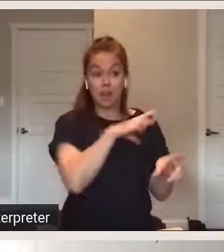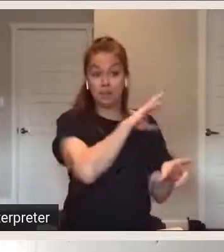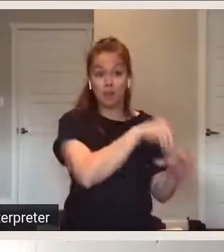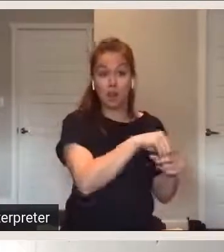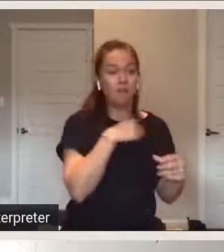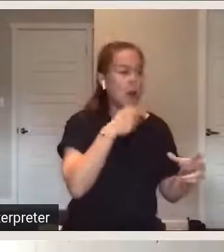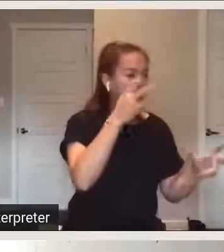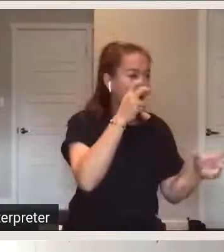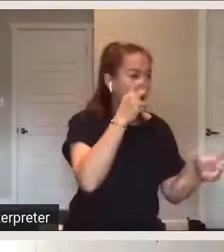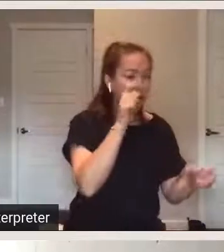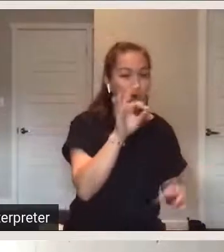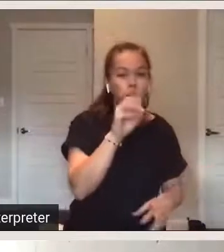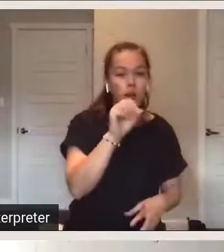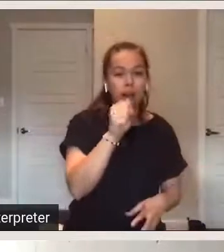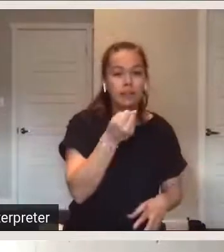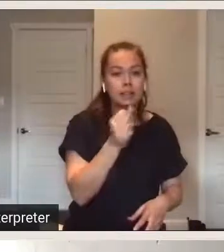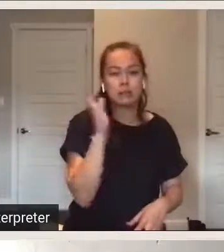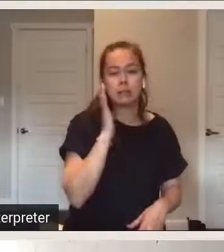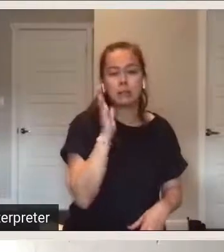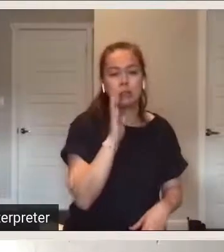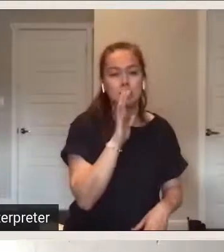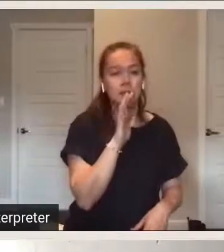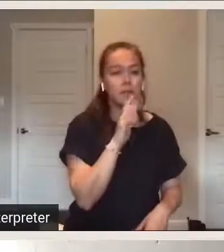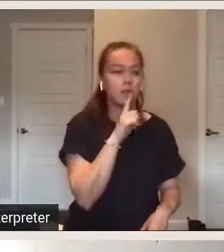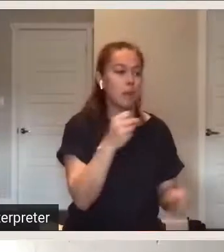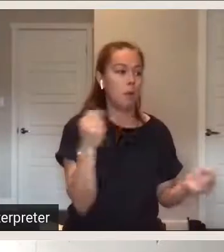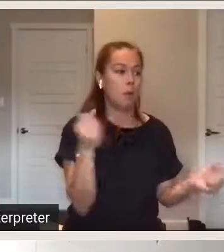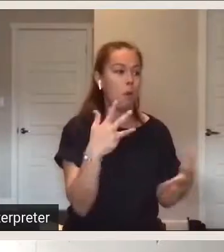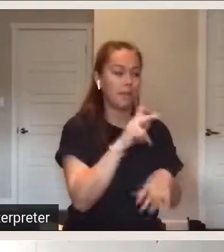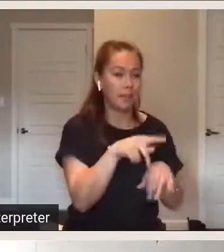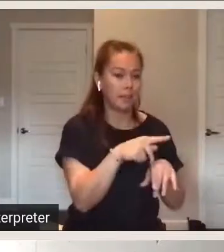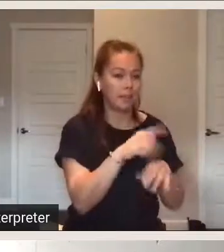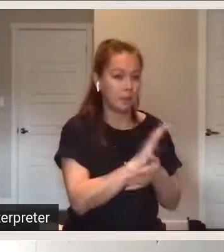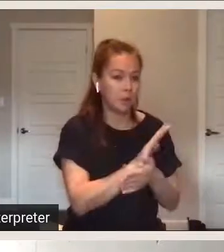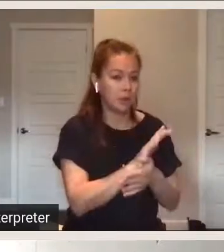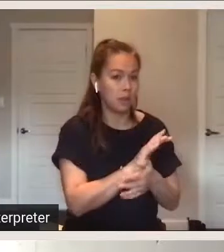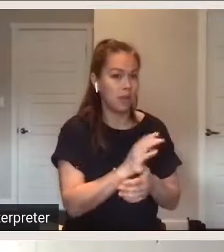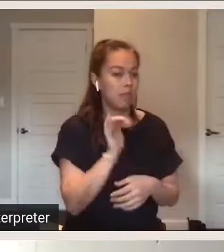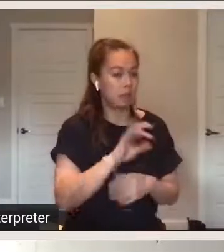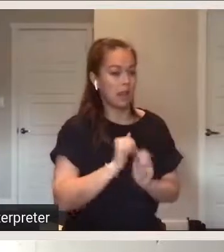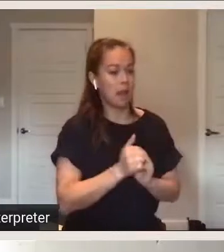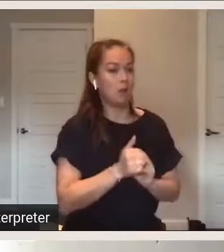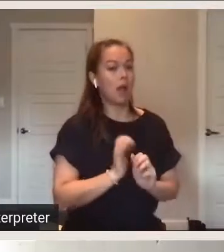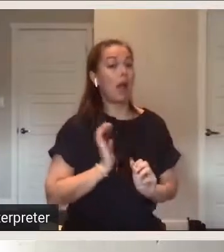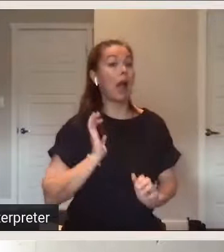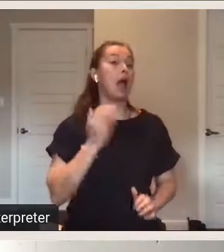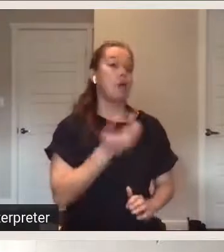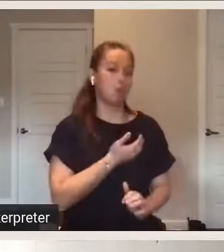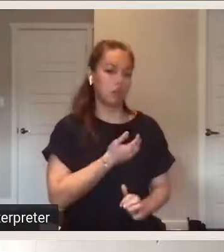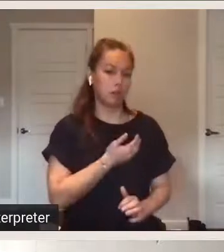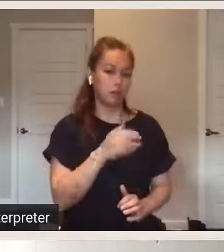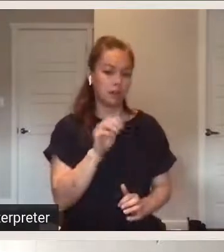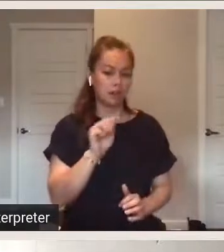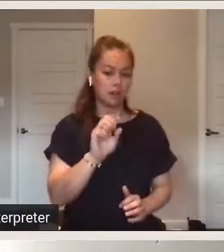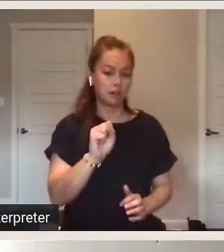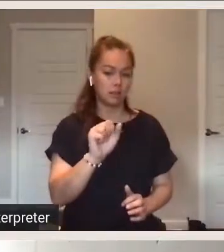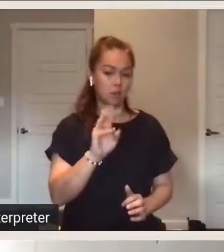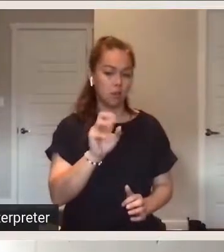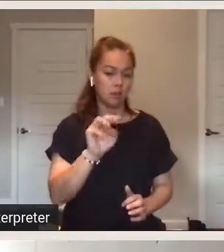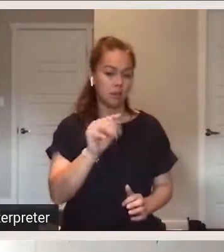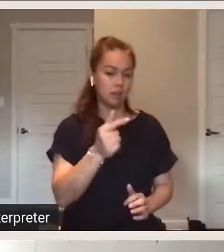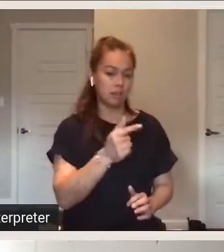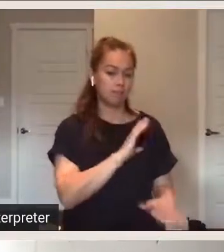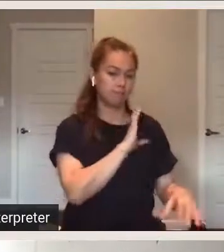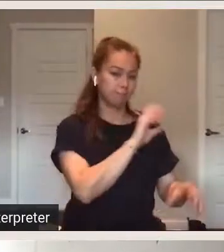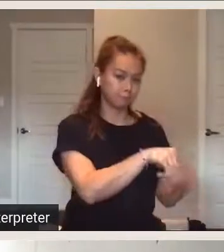so that's kind of how that our aswang came to be. And also with like, yeah, conversations